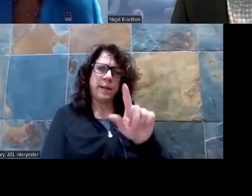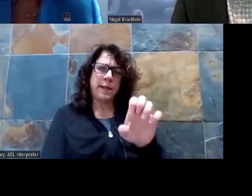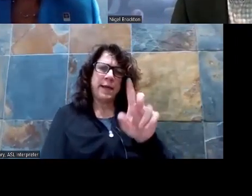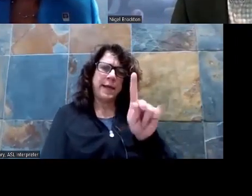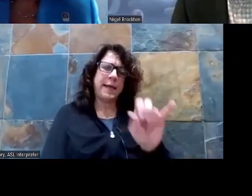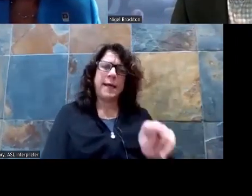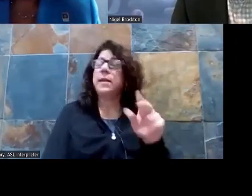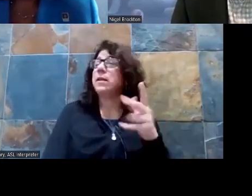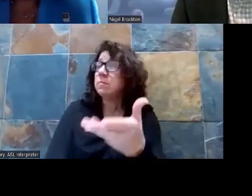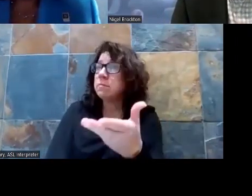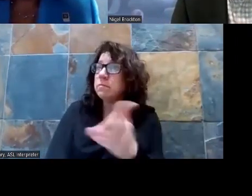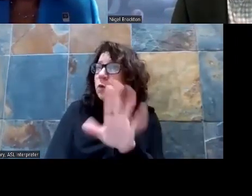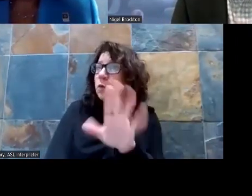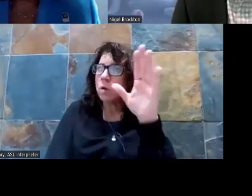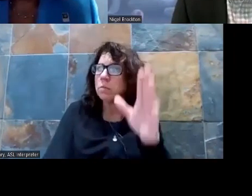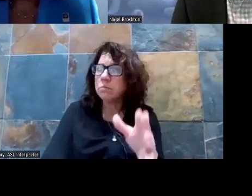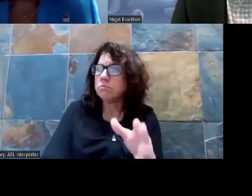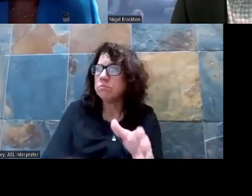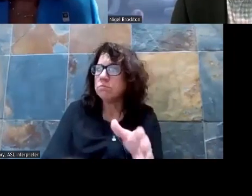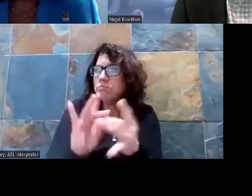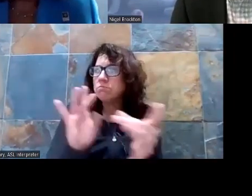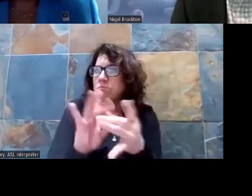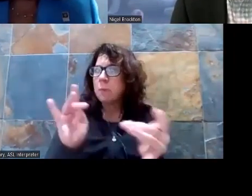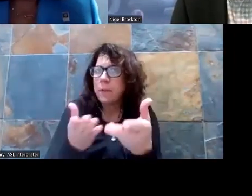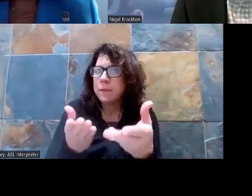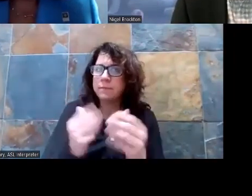can we hear from you, please?